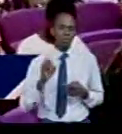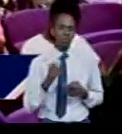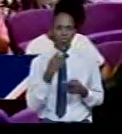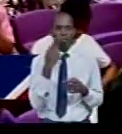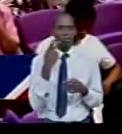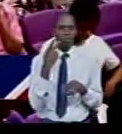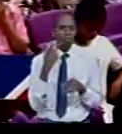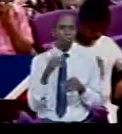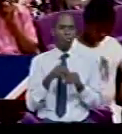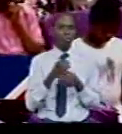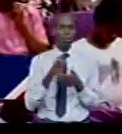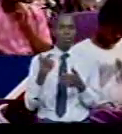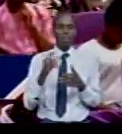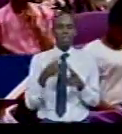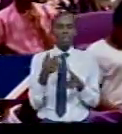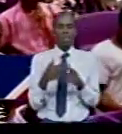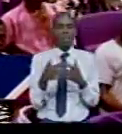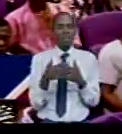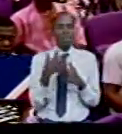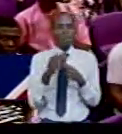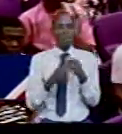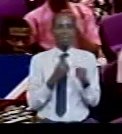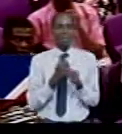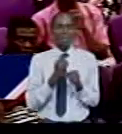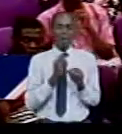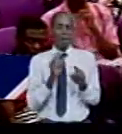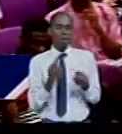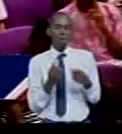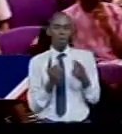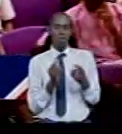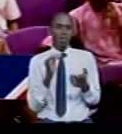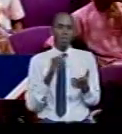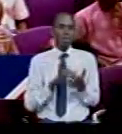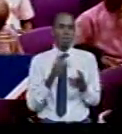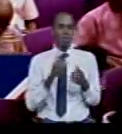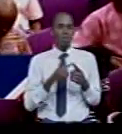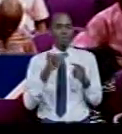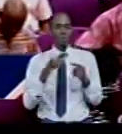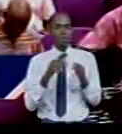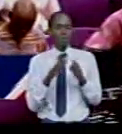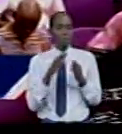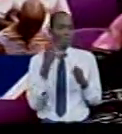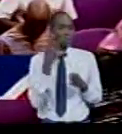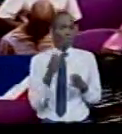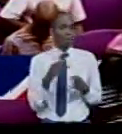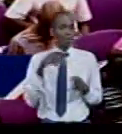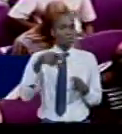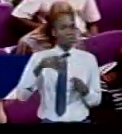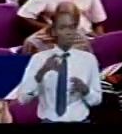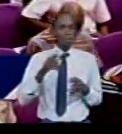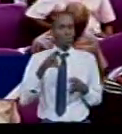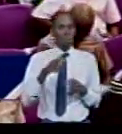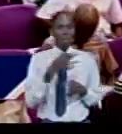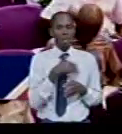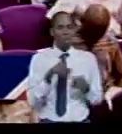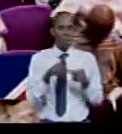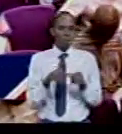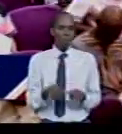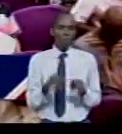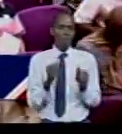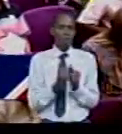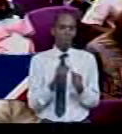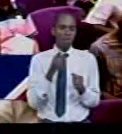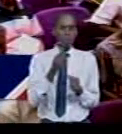after 3 years, I went up to Jerusalem to see Peter and abode with him 15 days. Verse